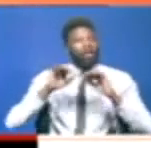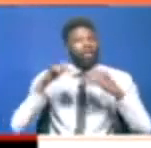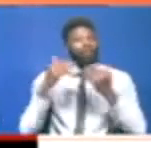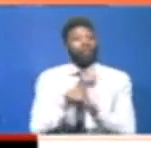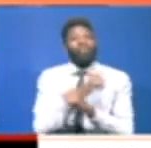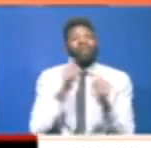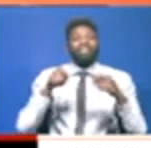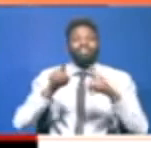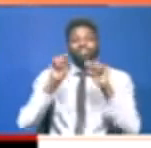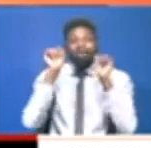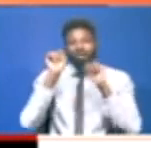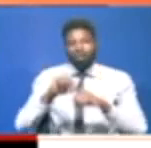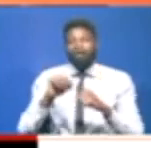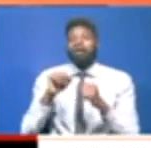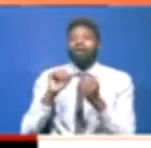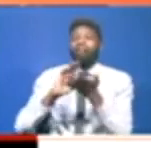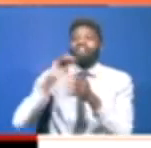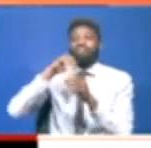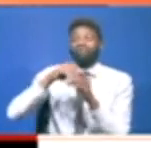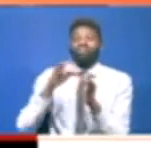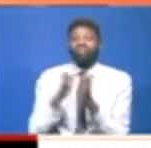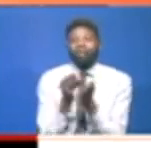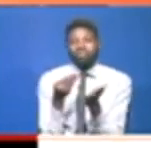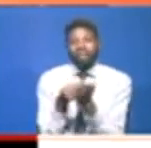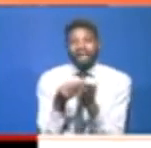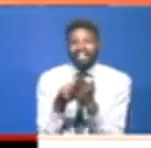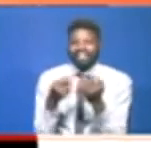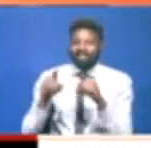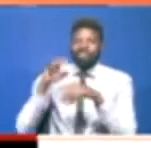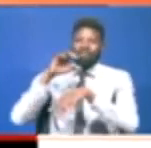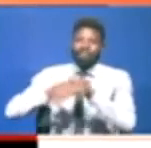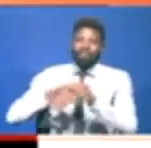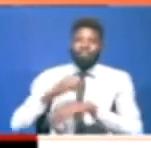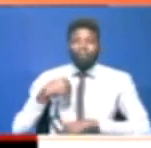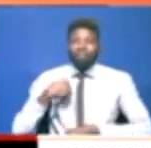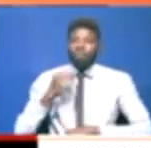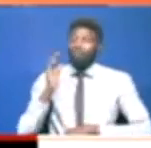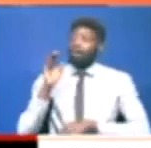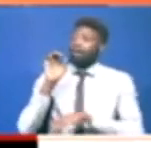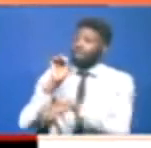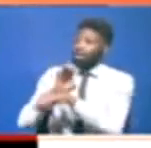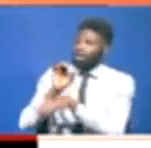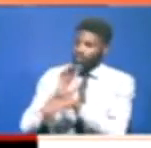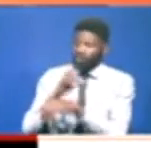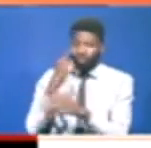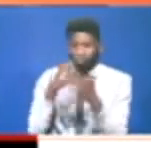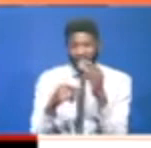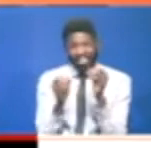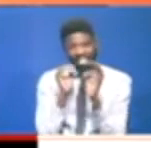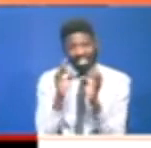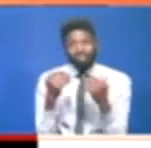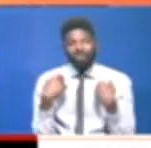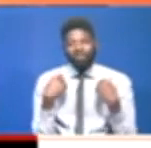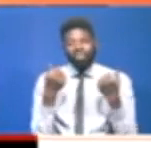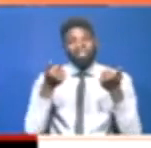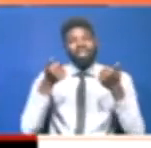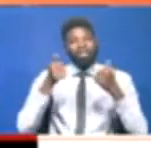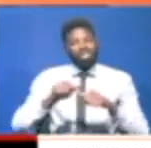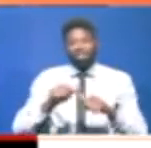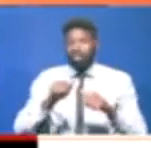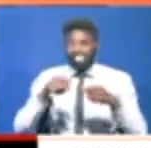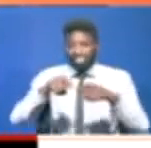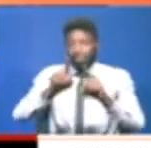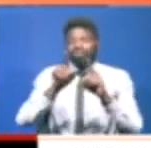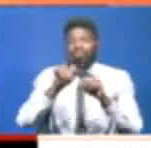with the little amount of money that they're getting. So I'll advise that if you have any yourselves, I want to call